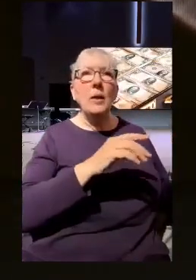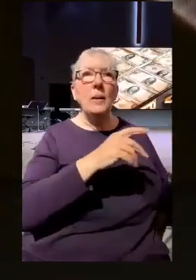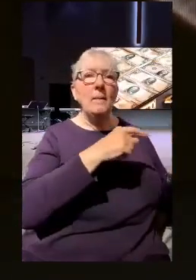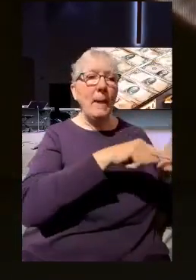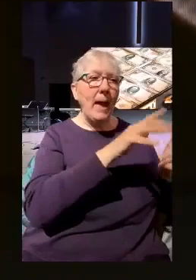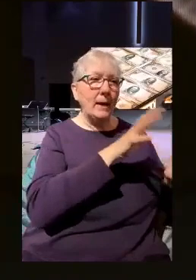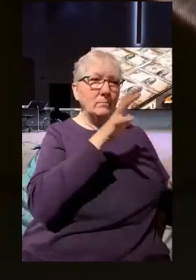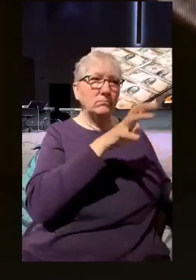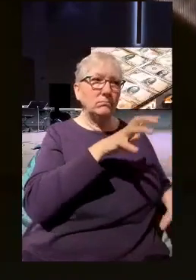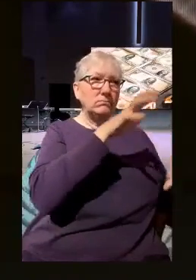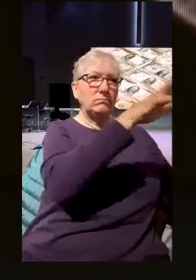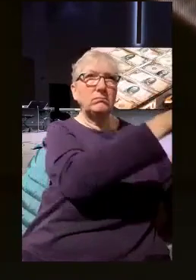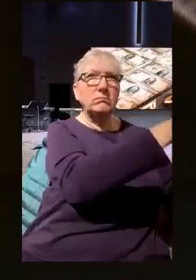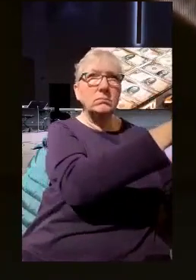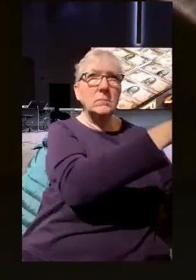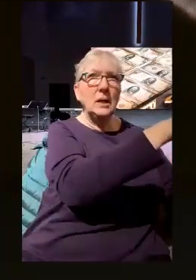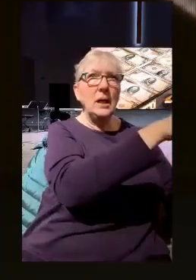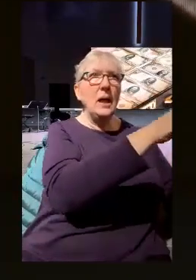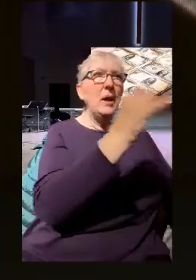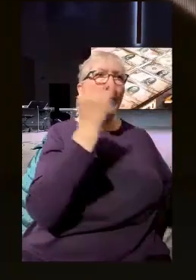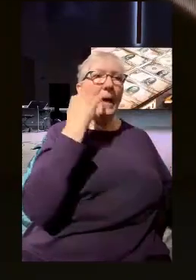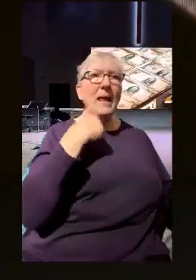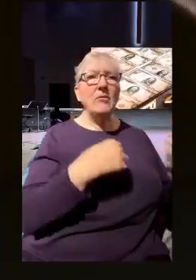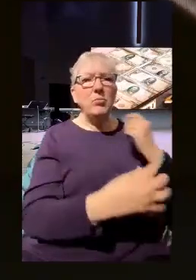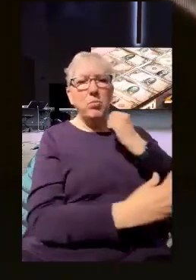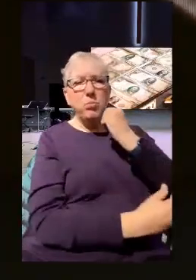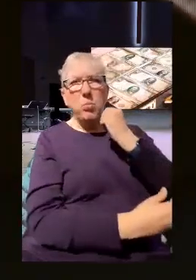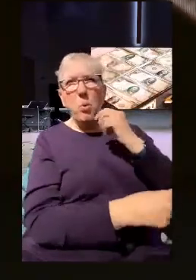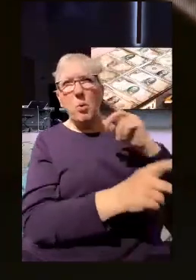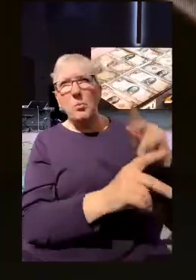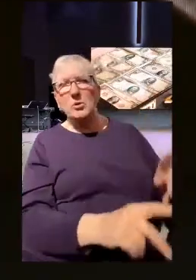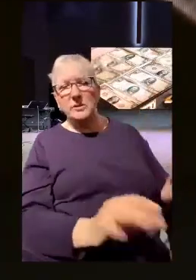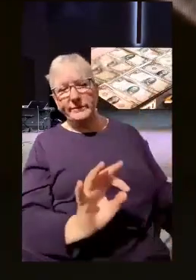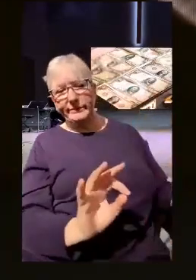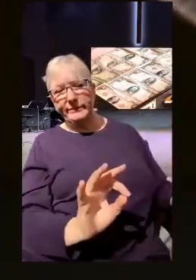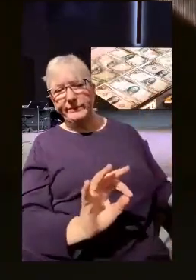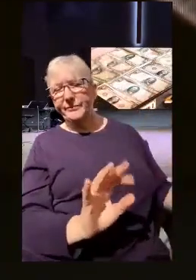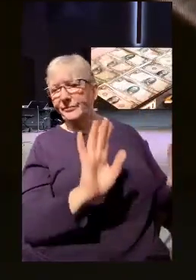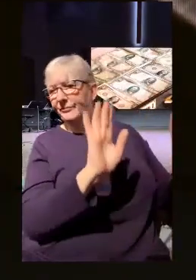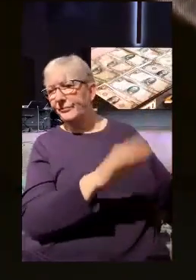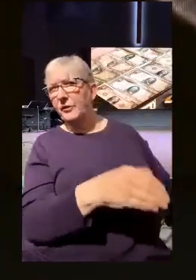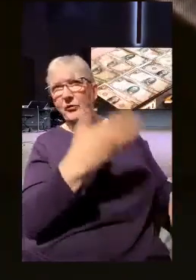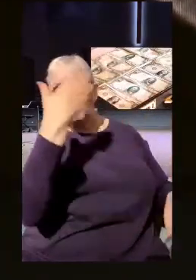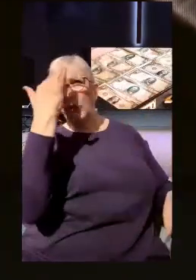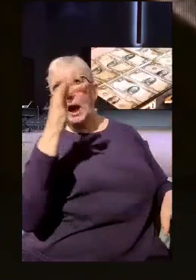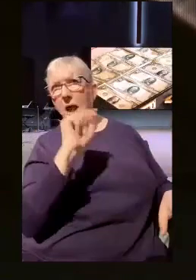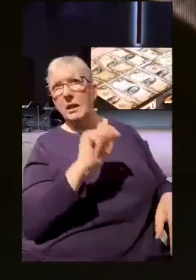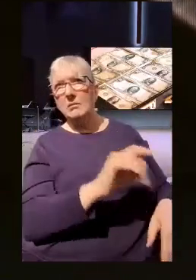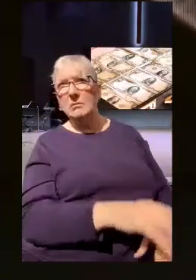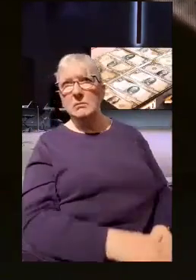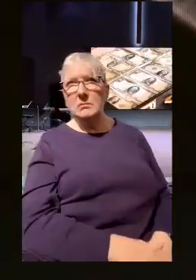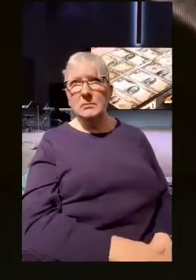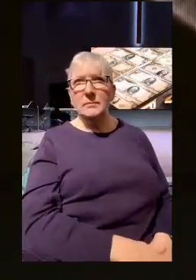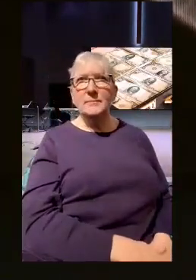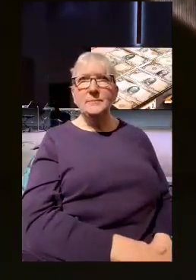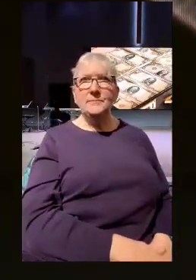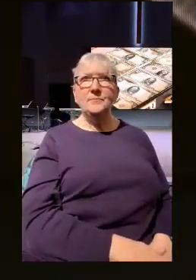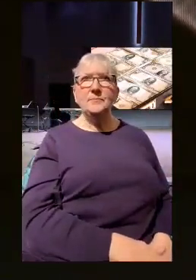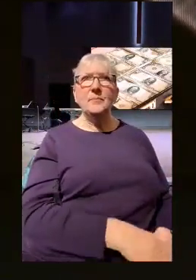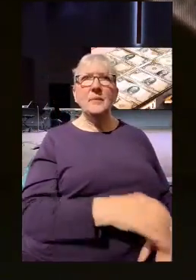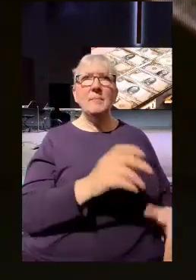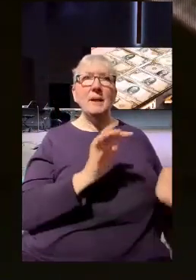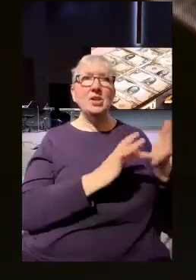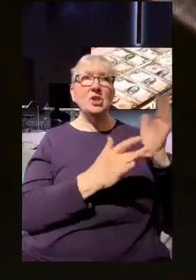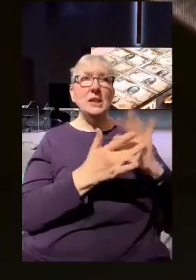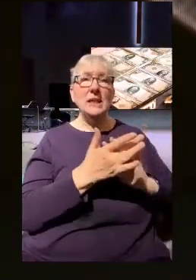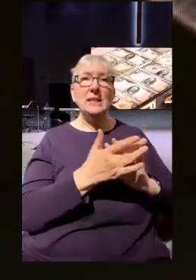Never for the lowly masses. Never for the lowest guy on the totem pole. And yet Jesus was planning to pay the